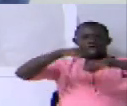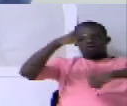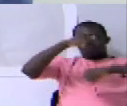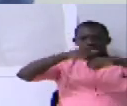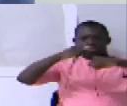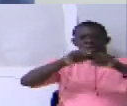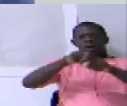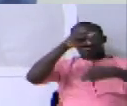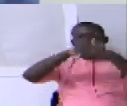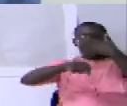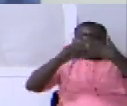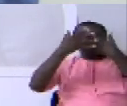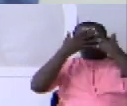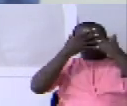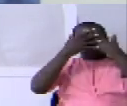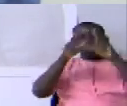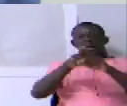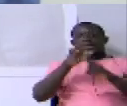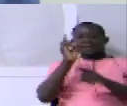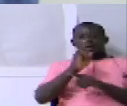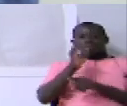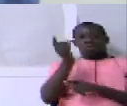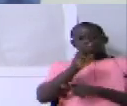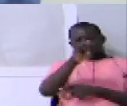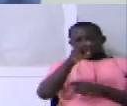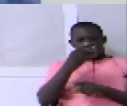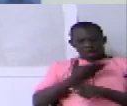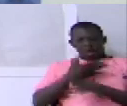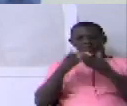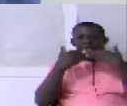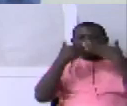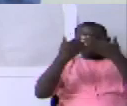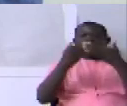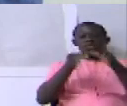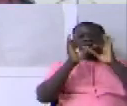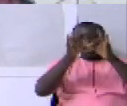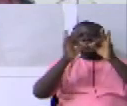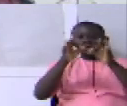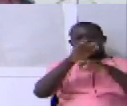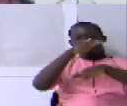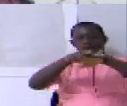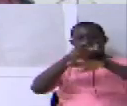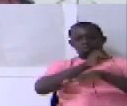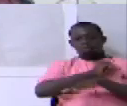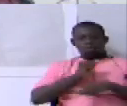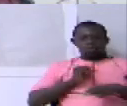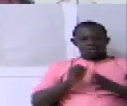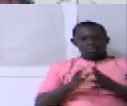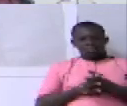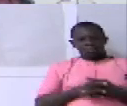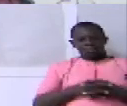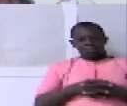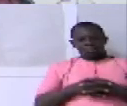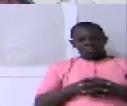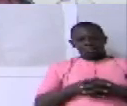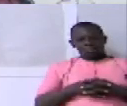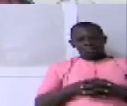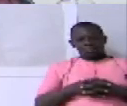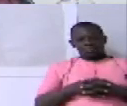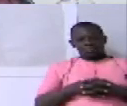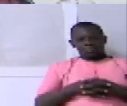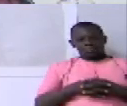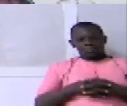you have just mentioned. Mwenye sede aro soto Samba Doroba bulu. Ani sede kote ngulumeni ya lonko mantoro luboite